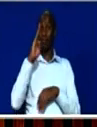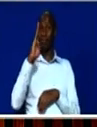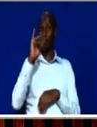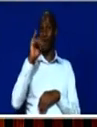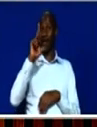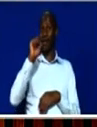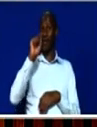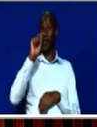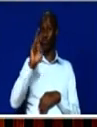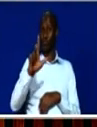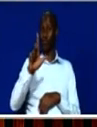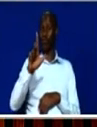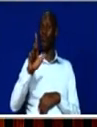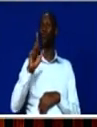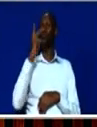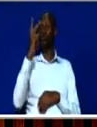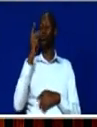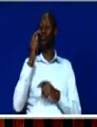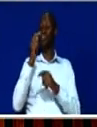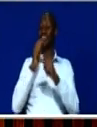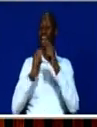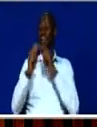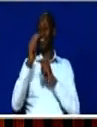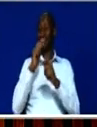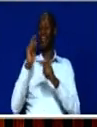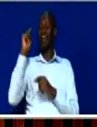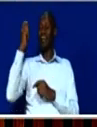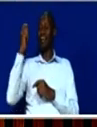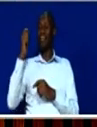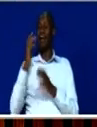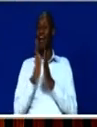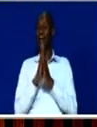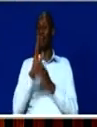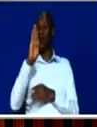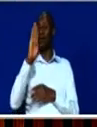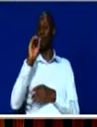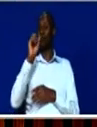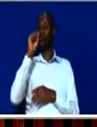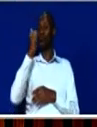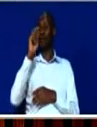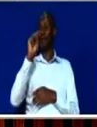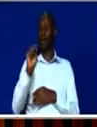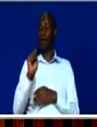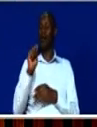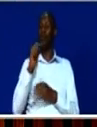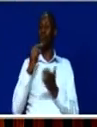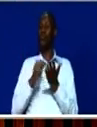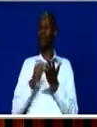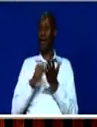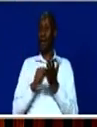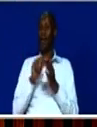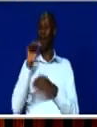simply talking about 2 trade partners. Could be Kenya and Botswana. Could be Uganda and Zimbabwe. We are talking